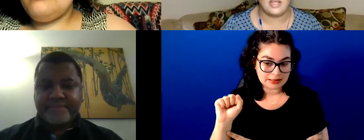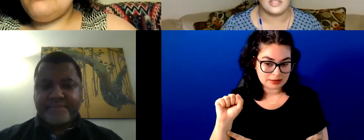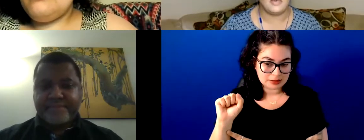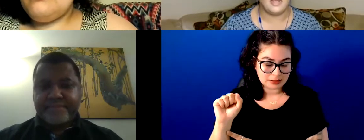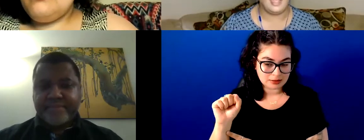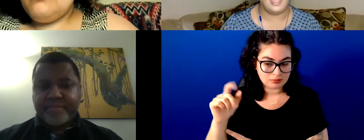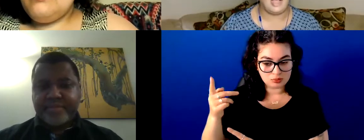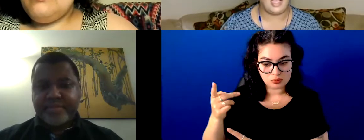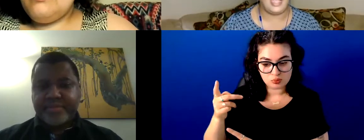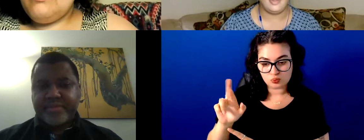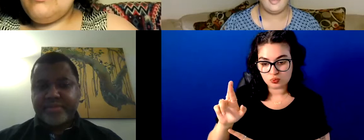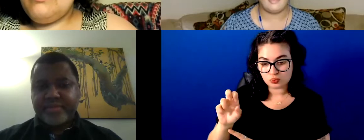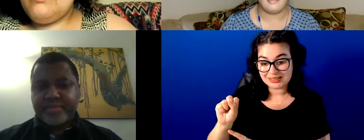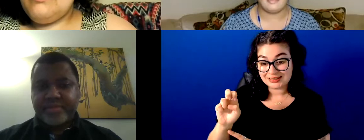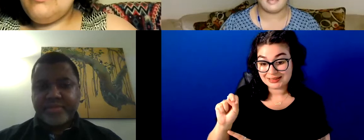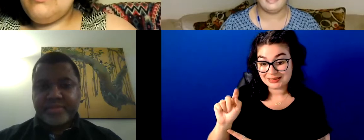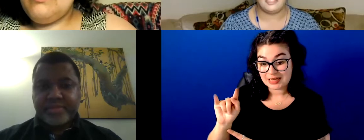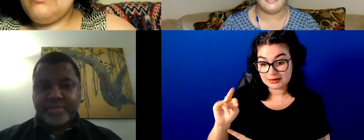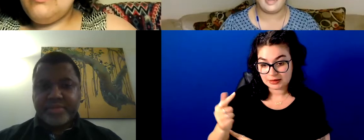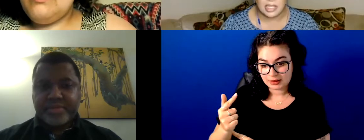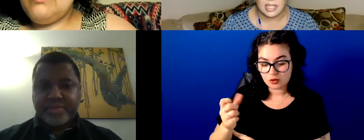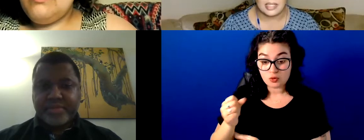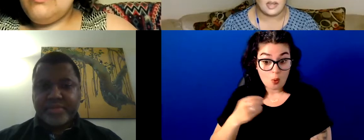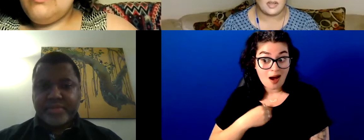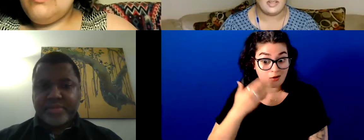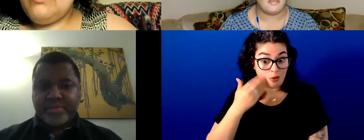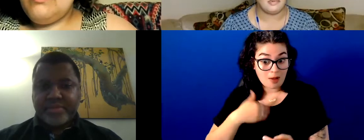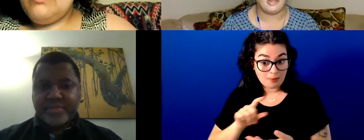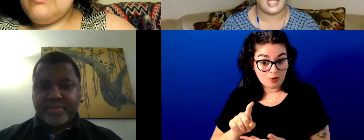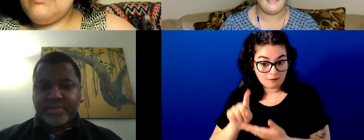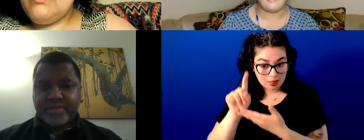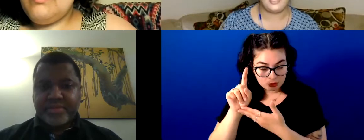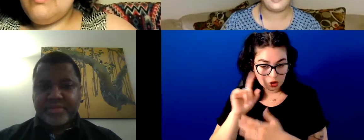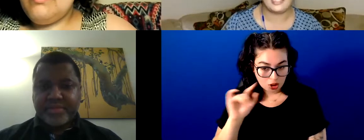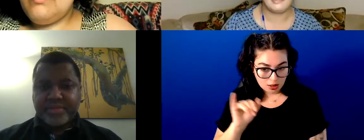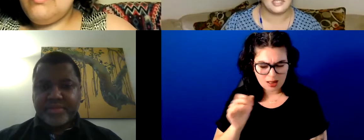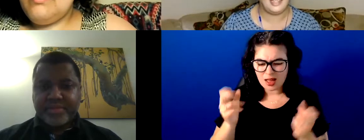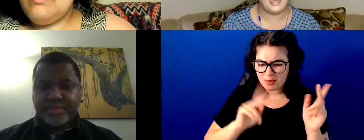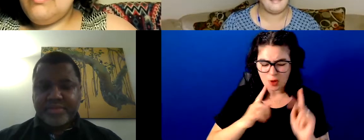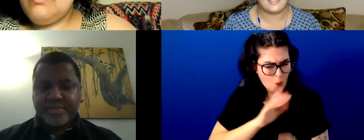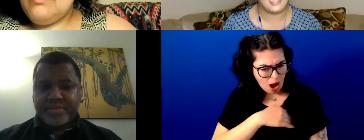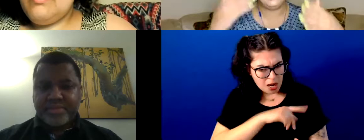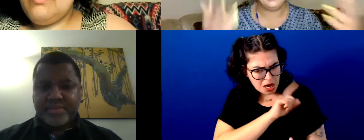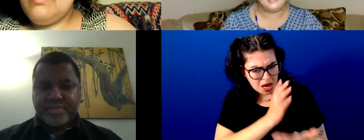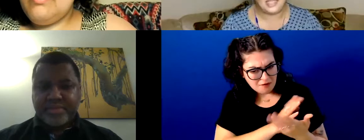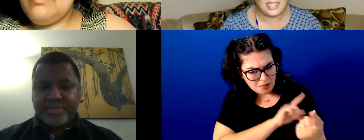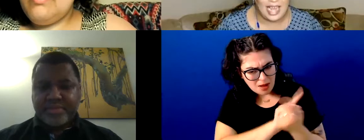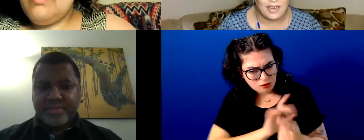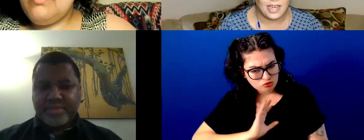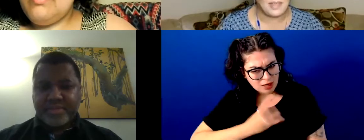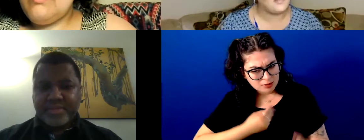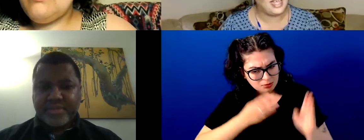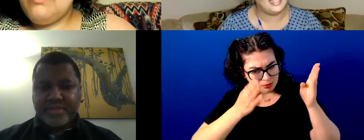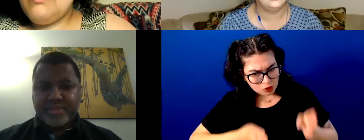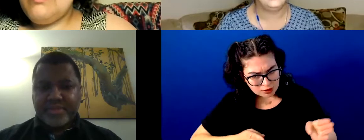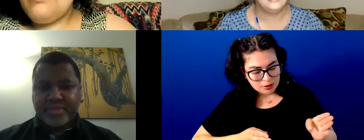So I know that my privilege very much is, a lot of people are like, I've never met a trans person, and I'm talking to them for like an hour, and I'm like,